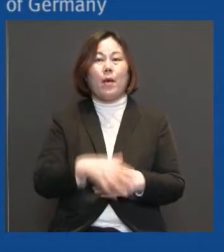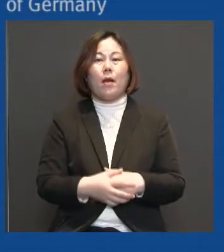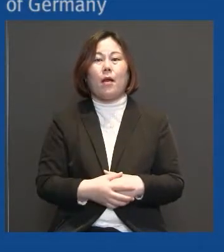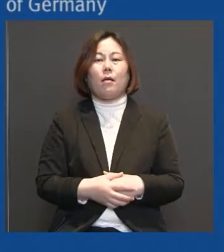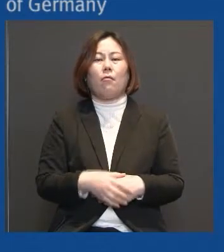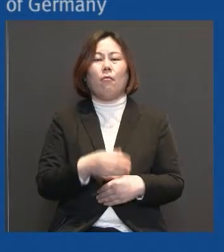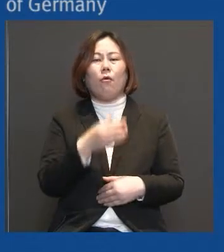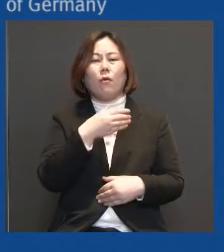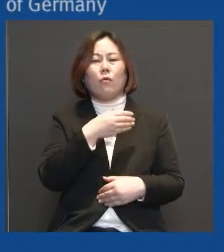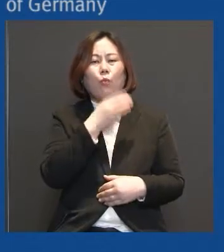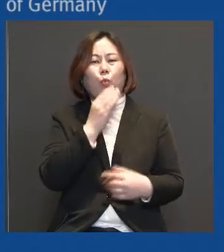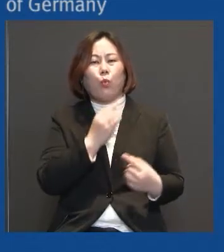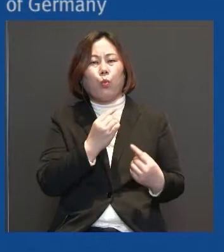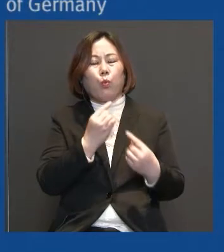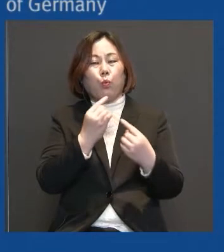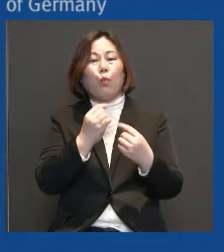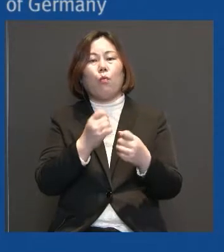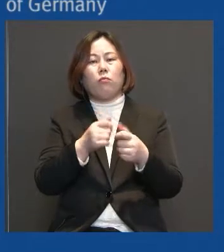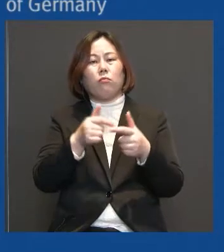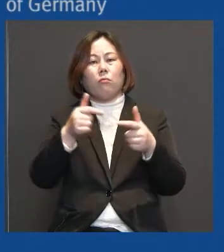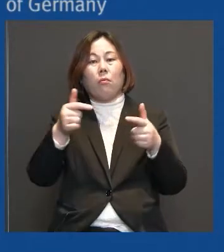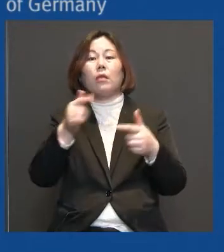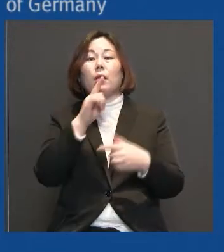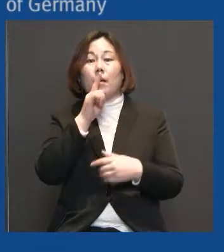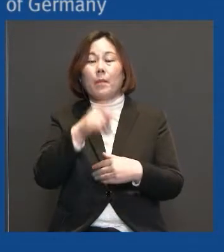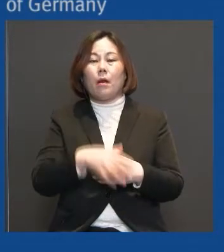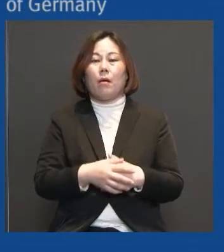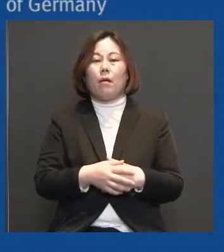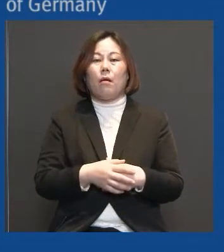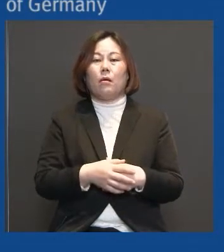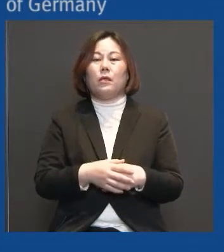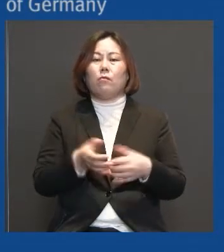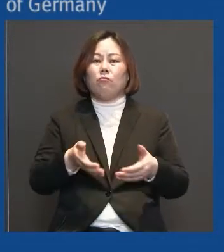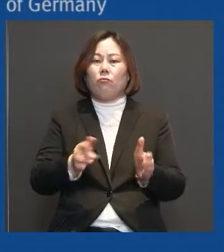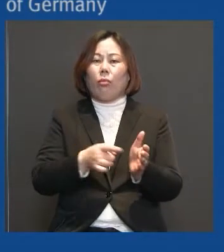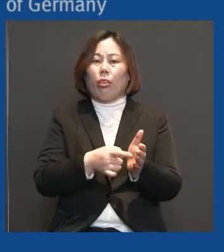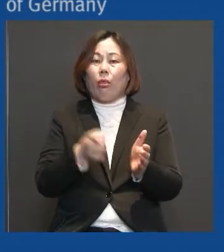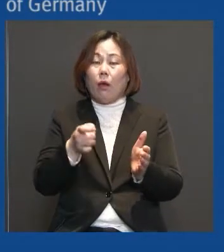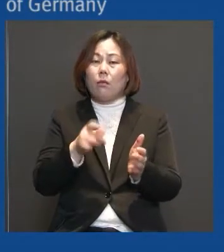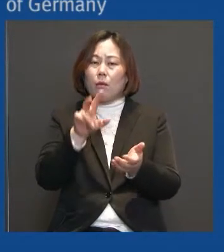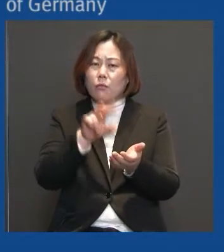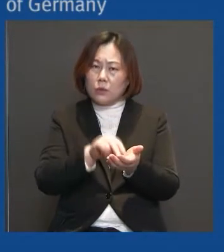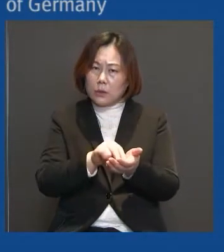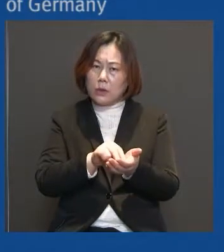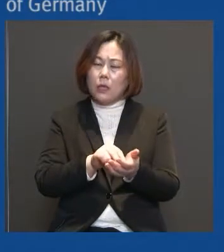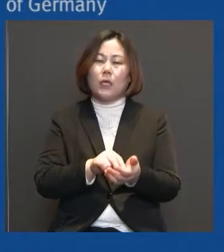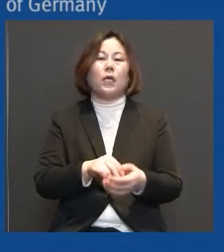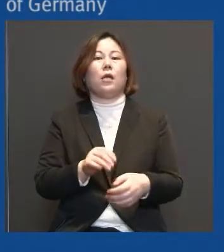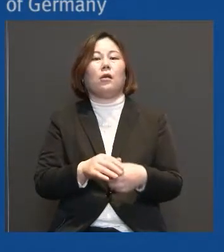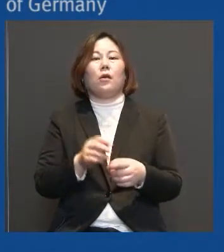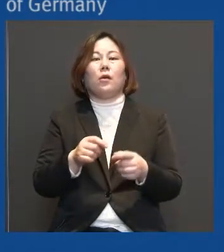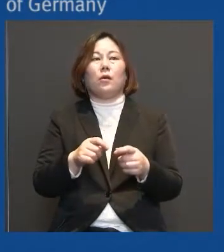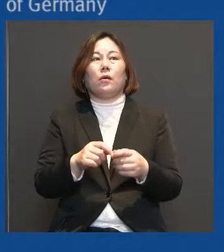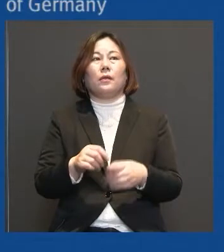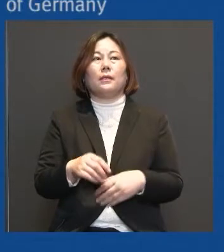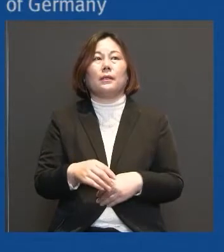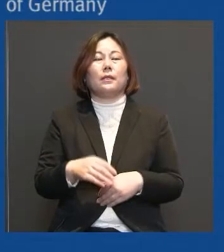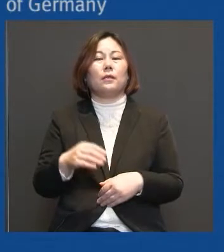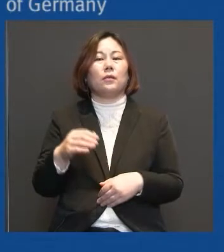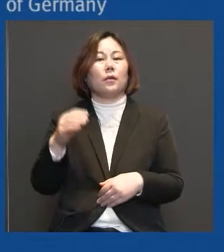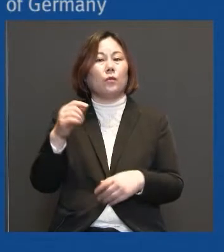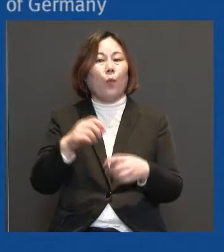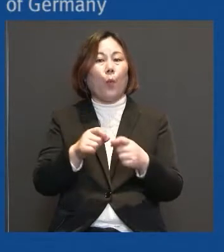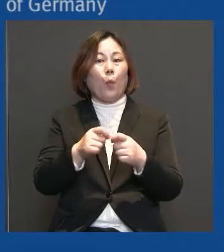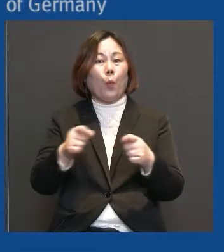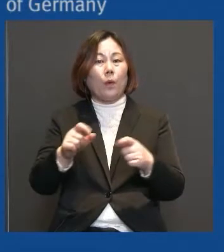low birth rate and the fact that people are living longer. And those people who are living longer, they wish to live an independent life, even in